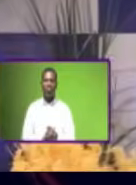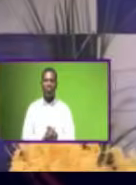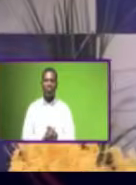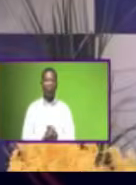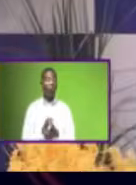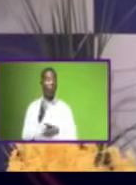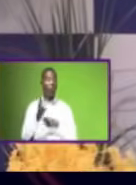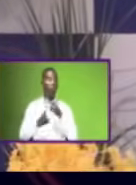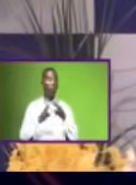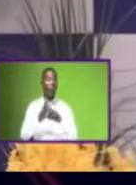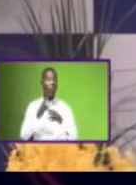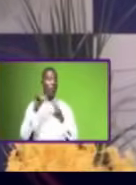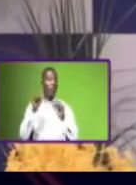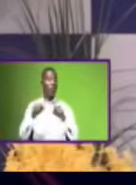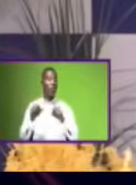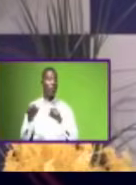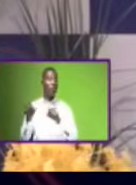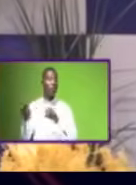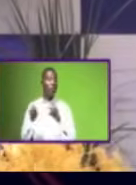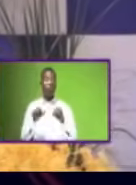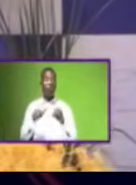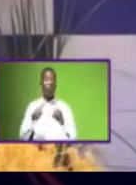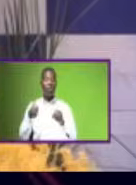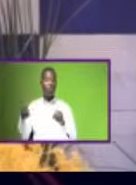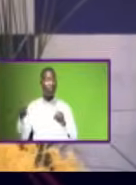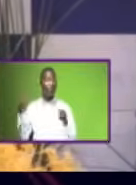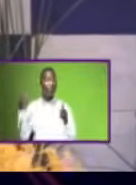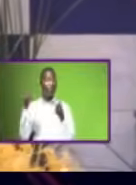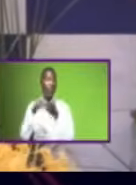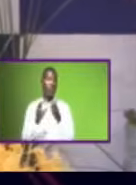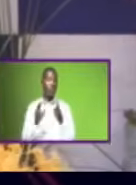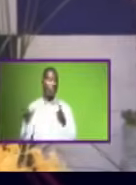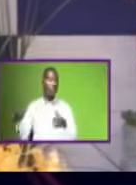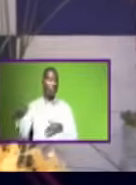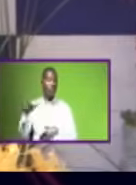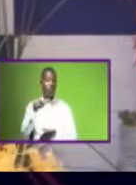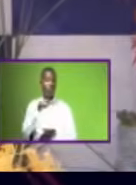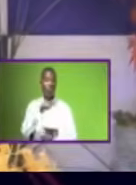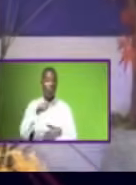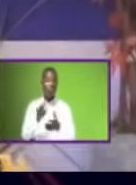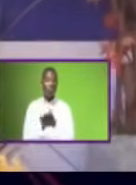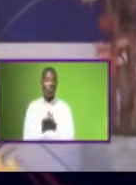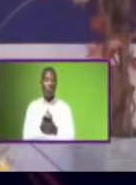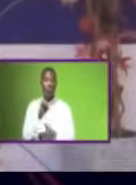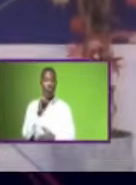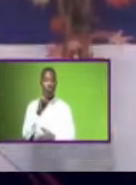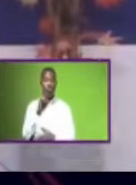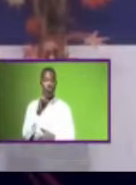ourselves. The word cannot do anything against us.